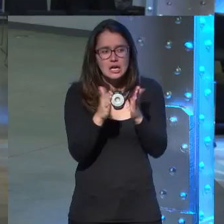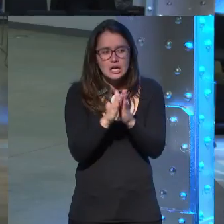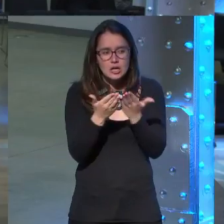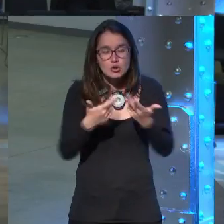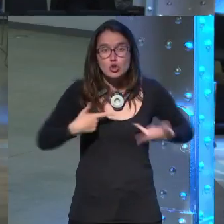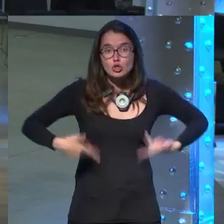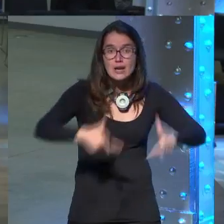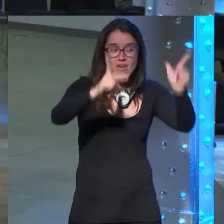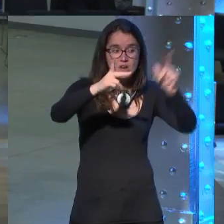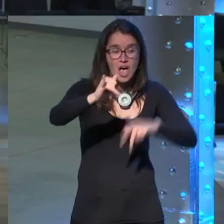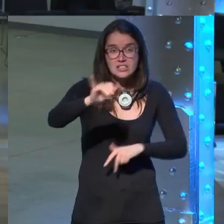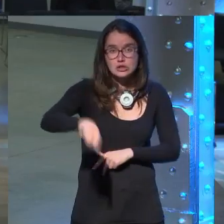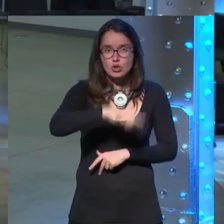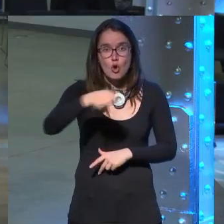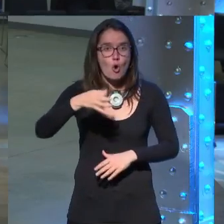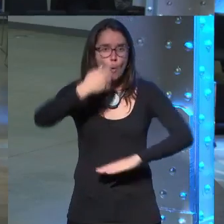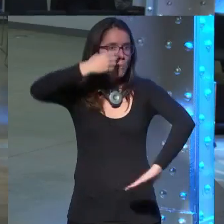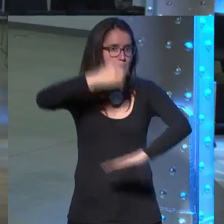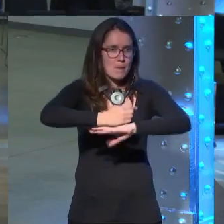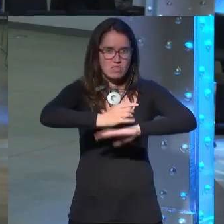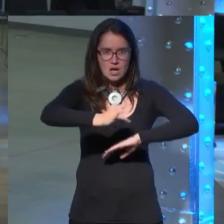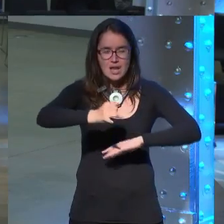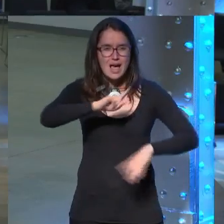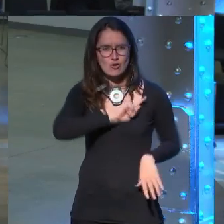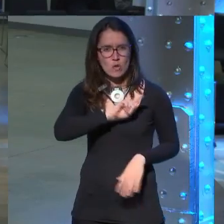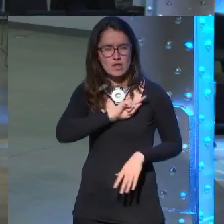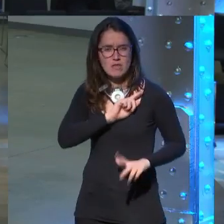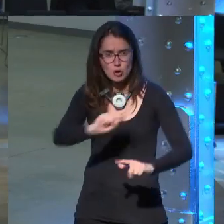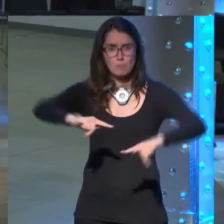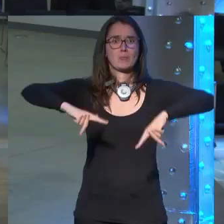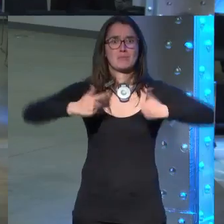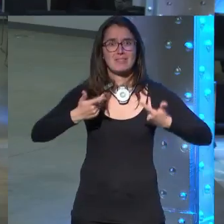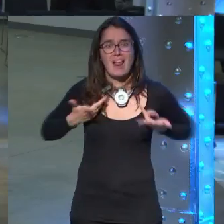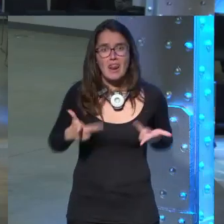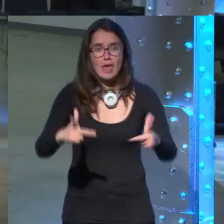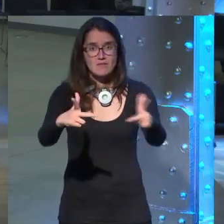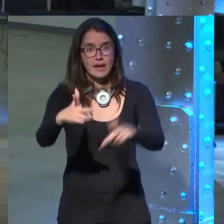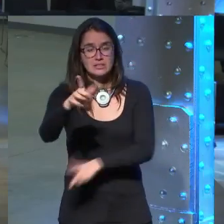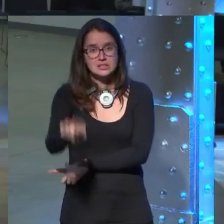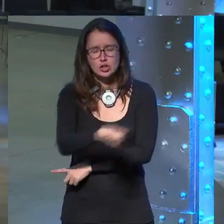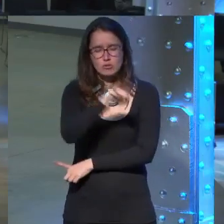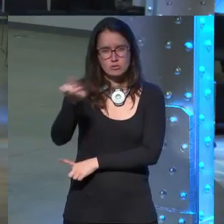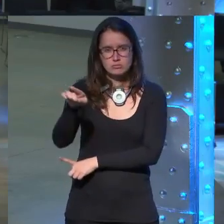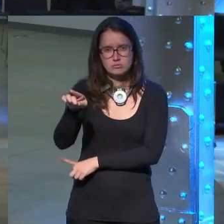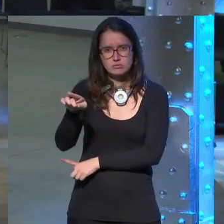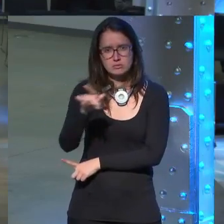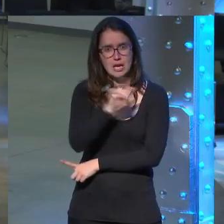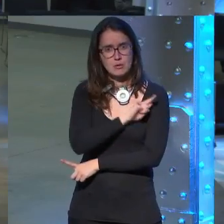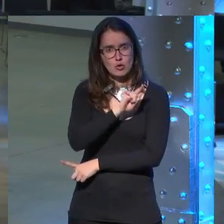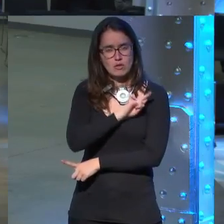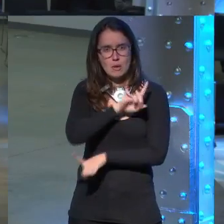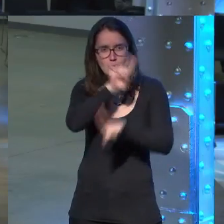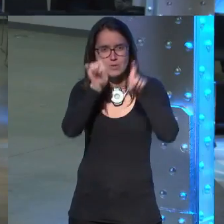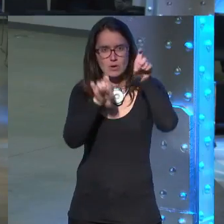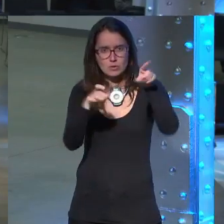have, are we free or not? Does freedom exist, or are we determined? I mean, our consciousness lets us be free